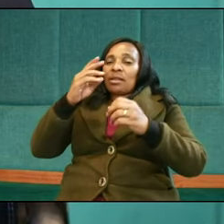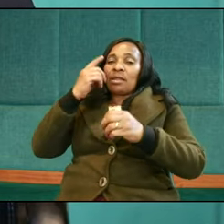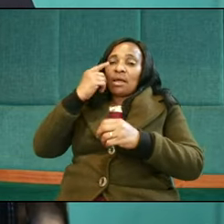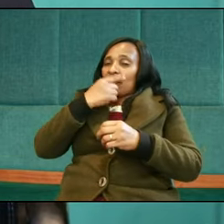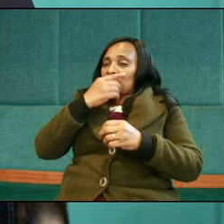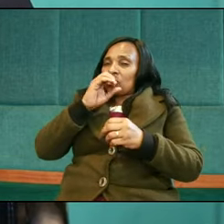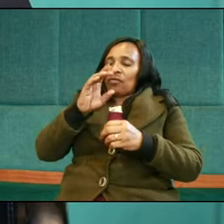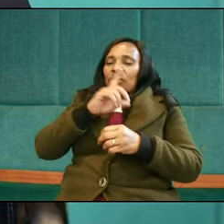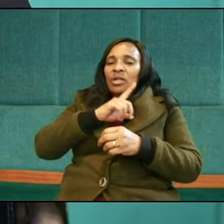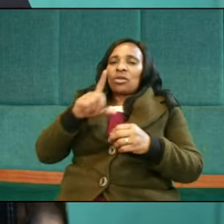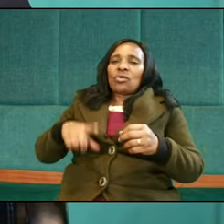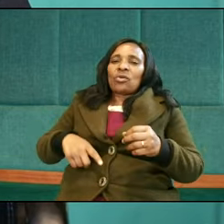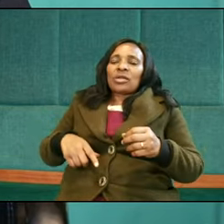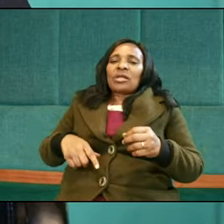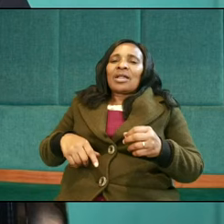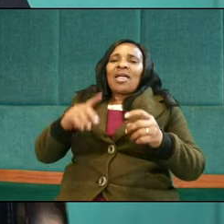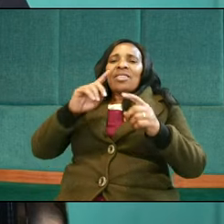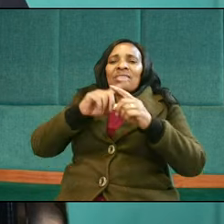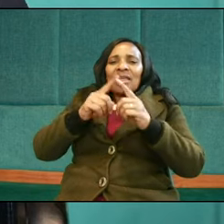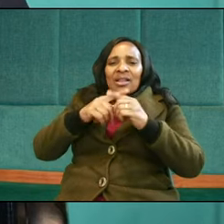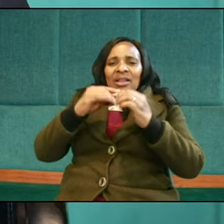So